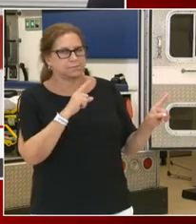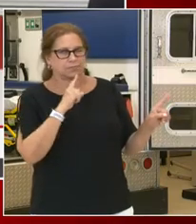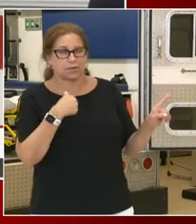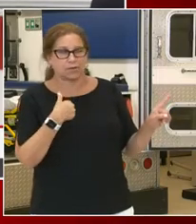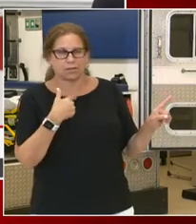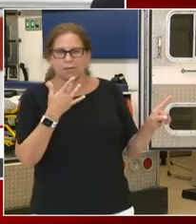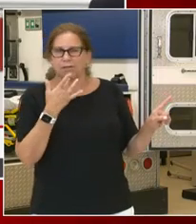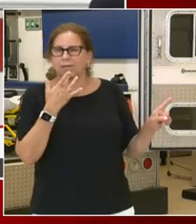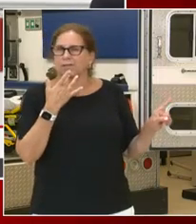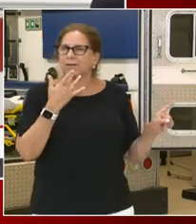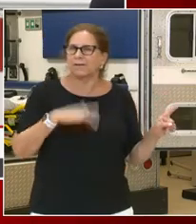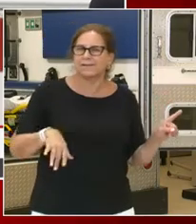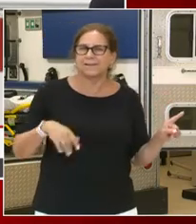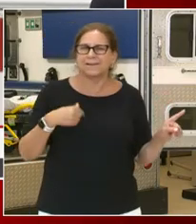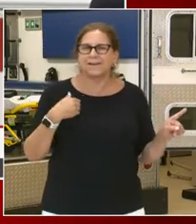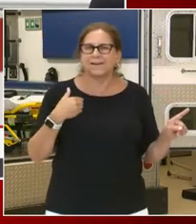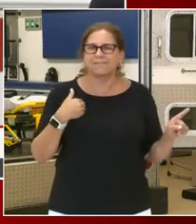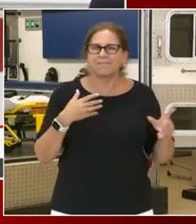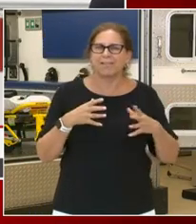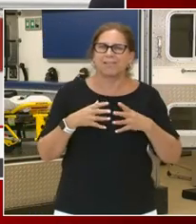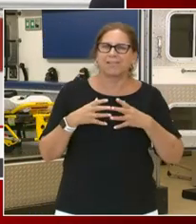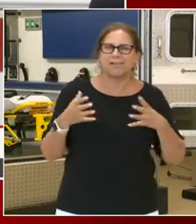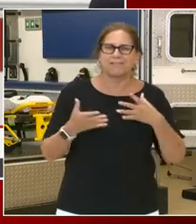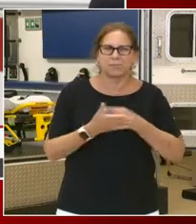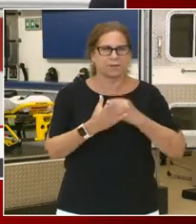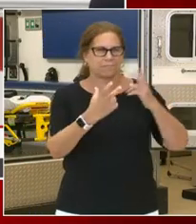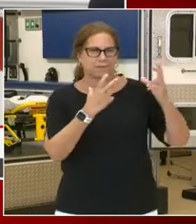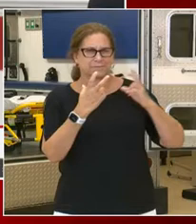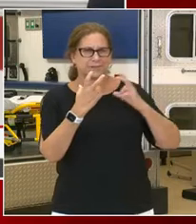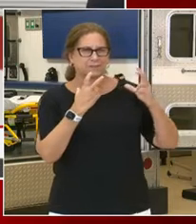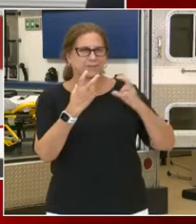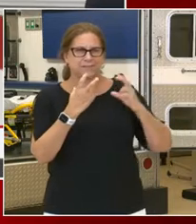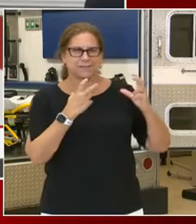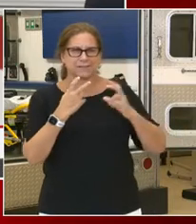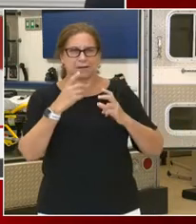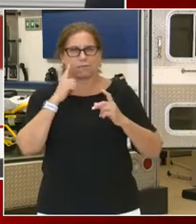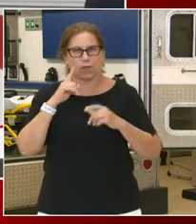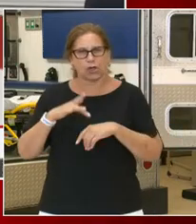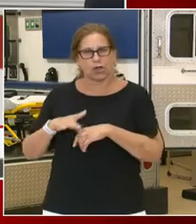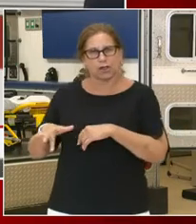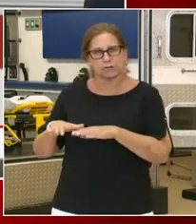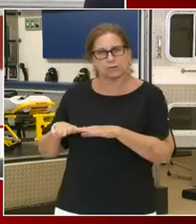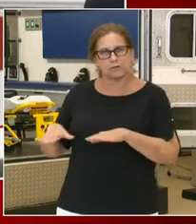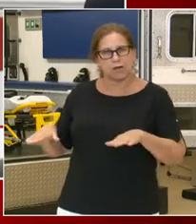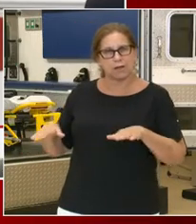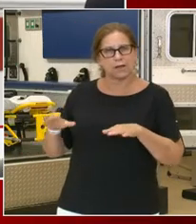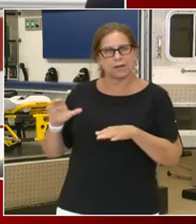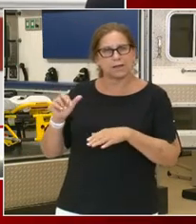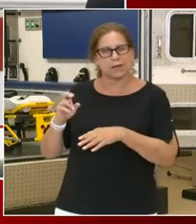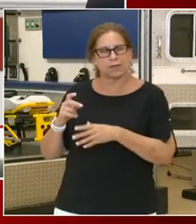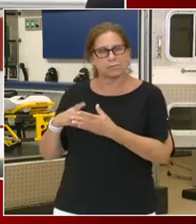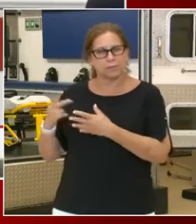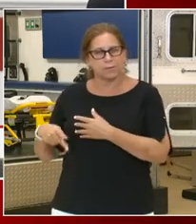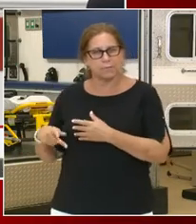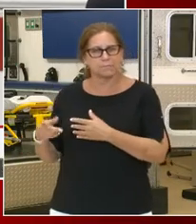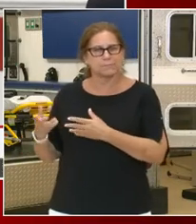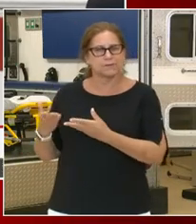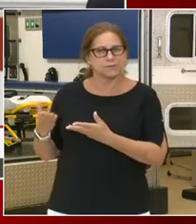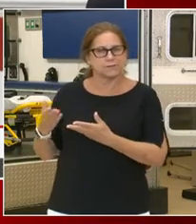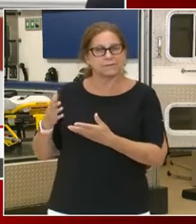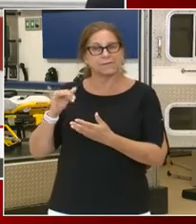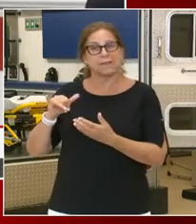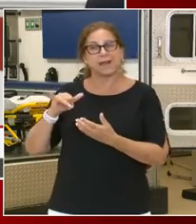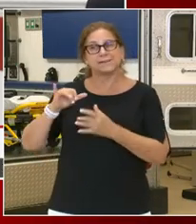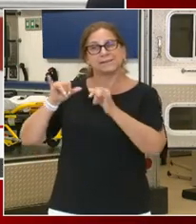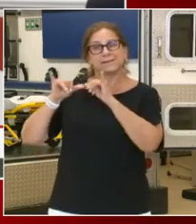have significant investments and uptake for our early childhood system. As you know, we're lucky to have a mixed delivery system in DC for